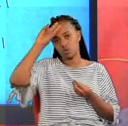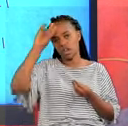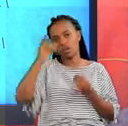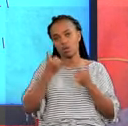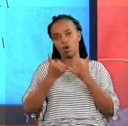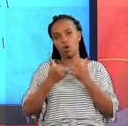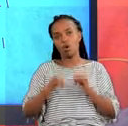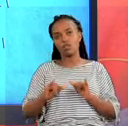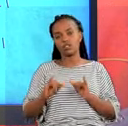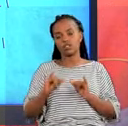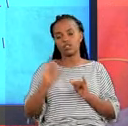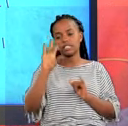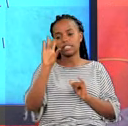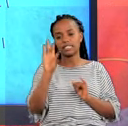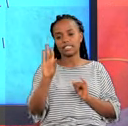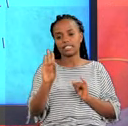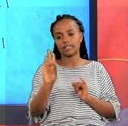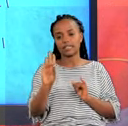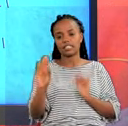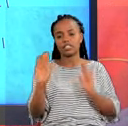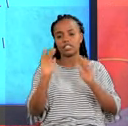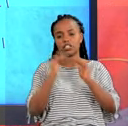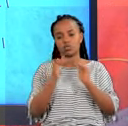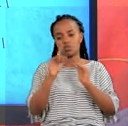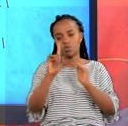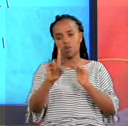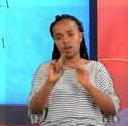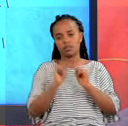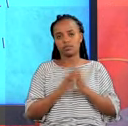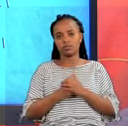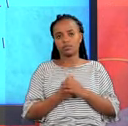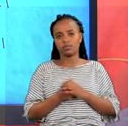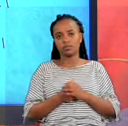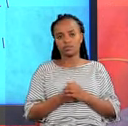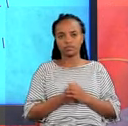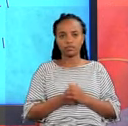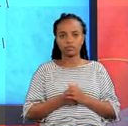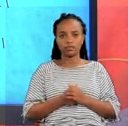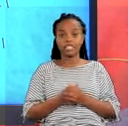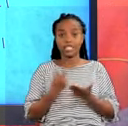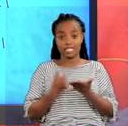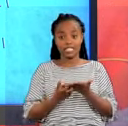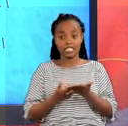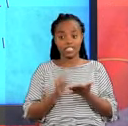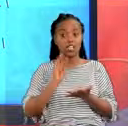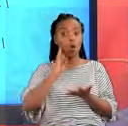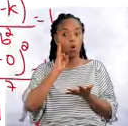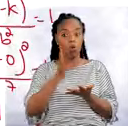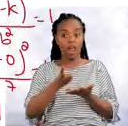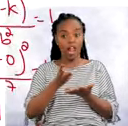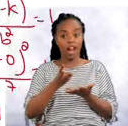squared over 7 is equal to 1. So this will be